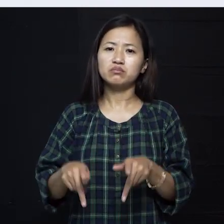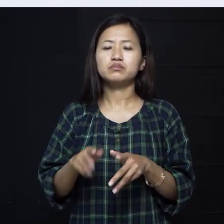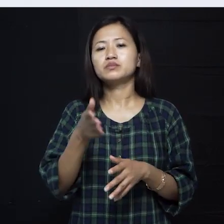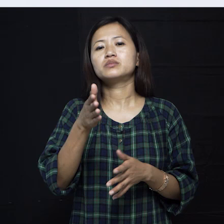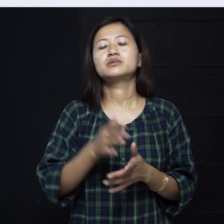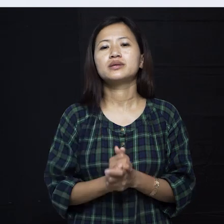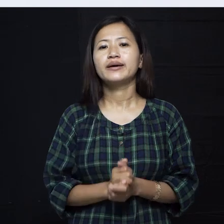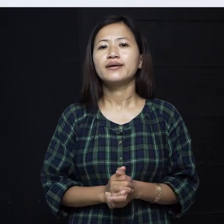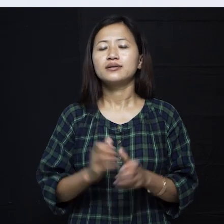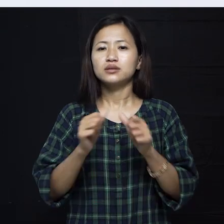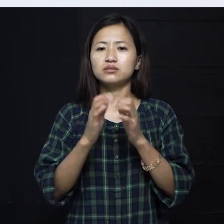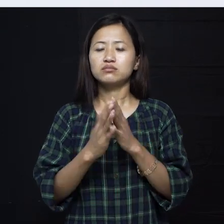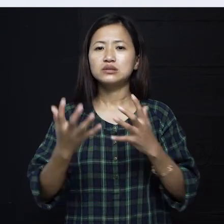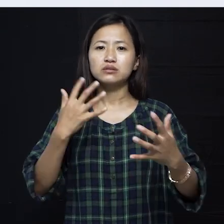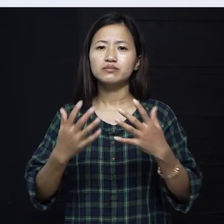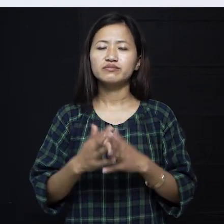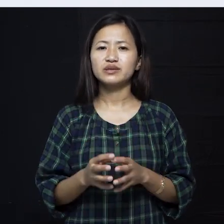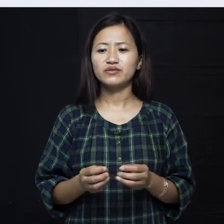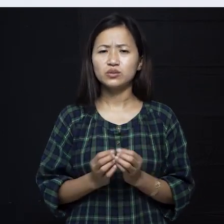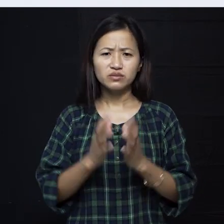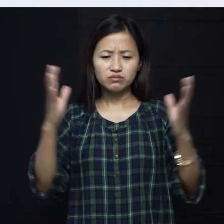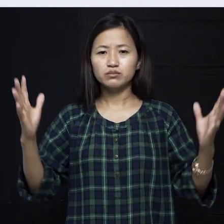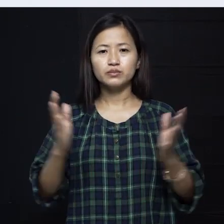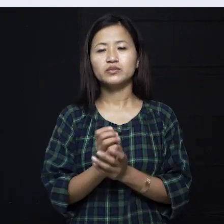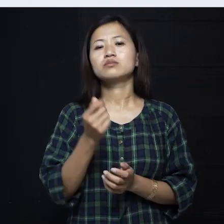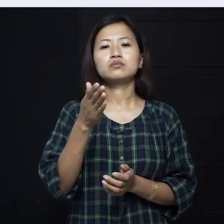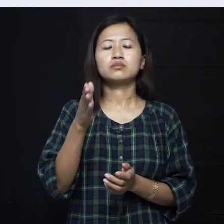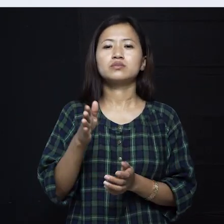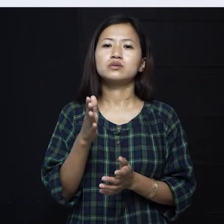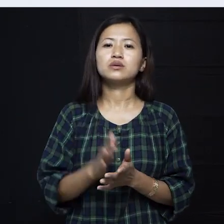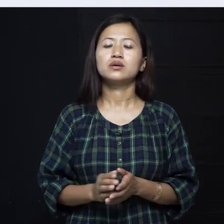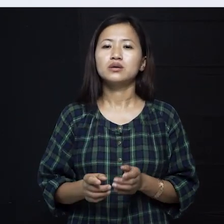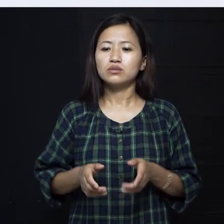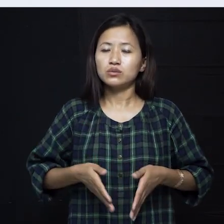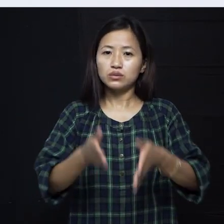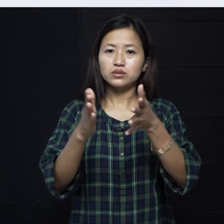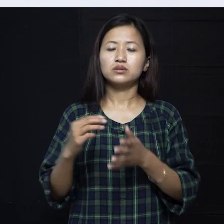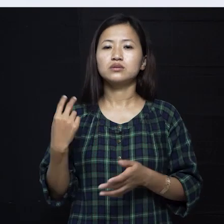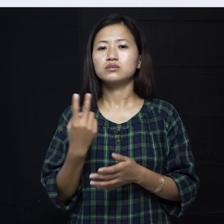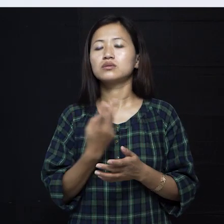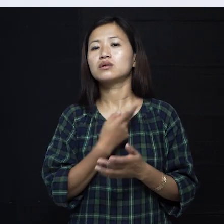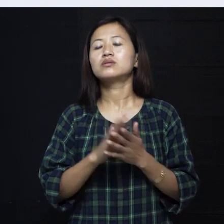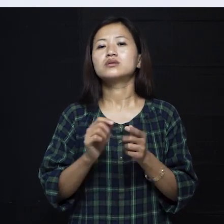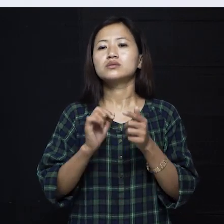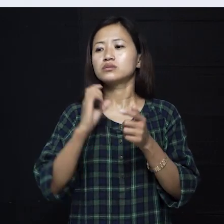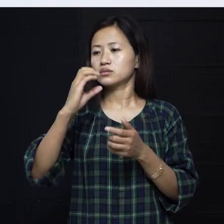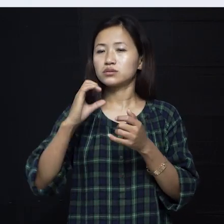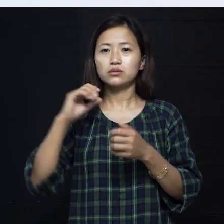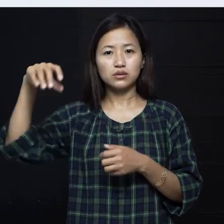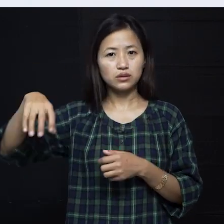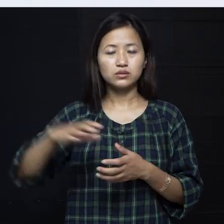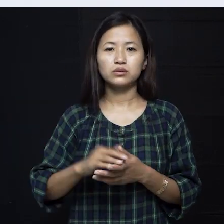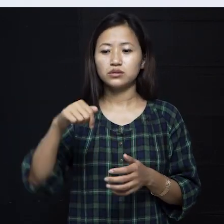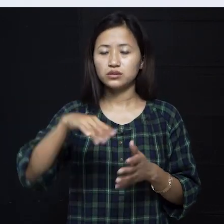inadequate means it is not sufficient. Okay, we don't have sufficient roads in a country. And the reason is because of the